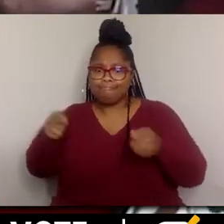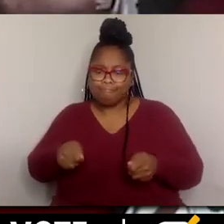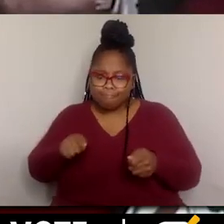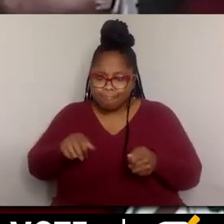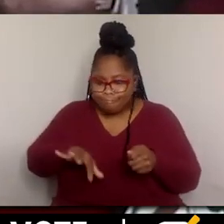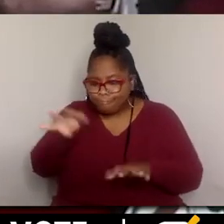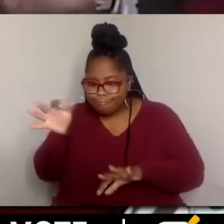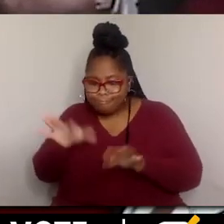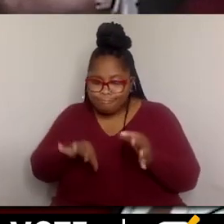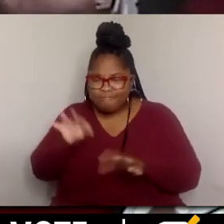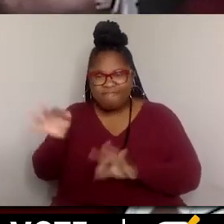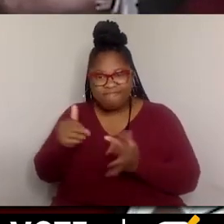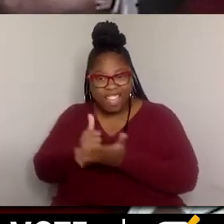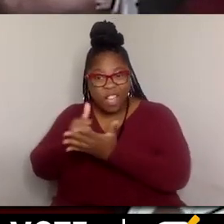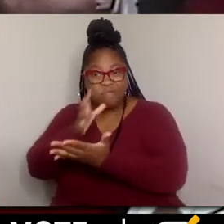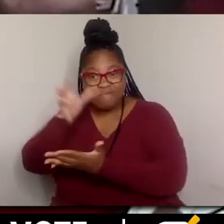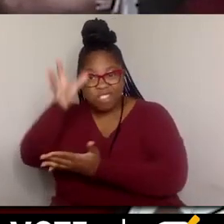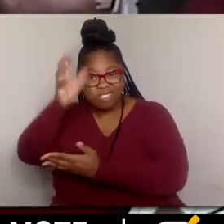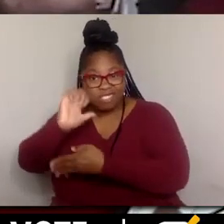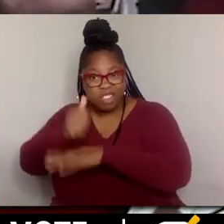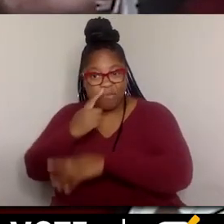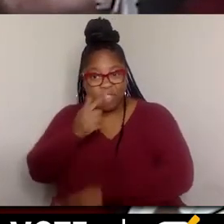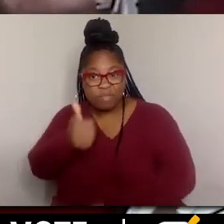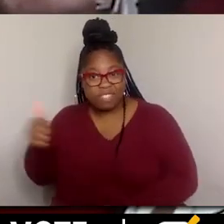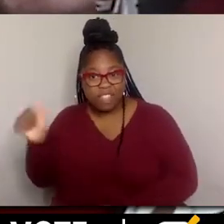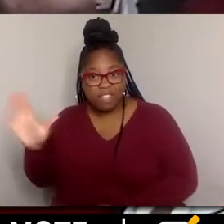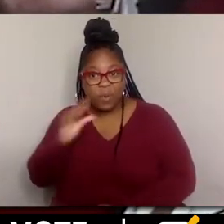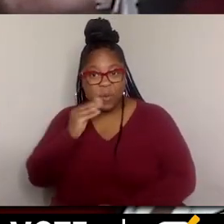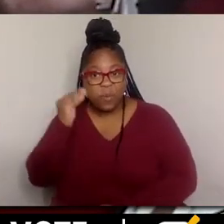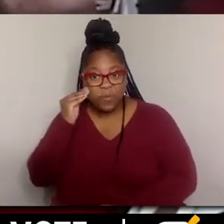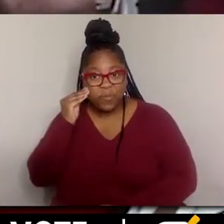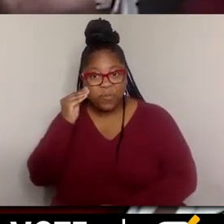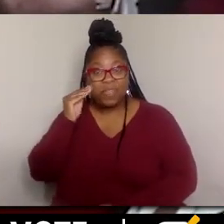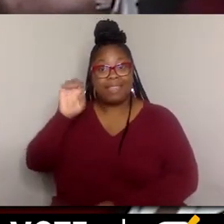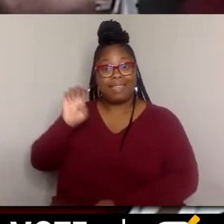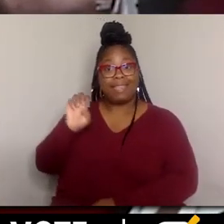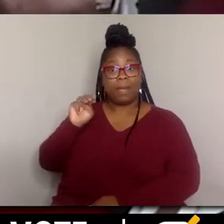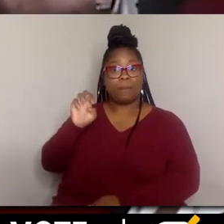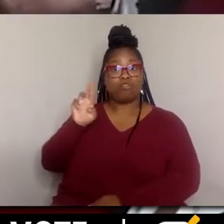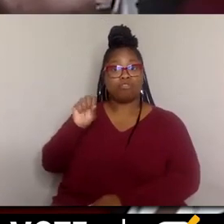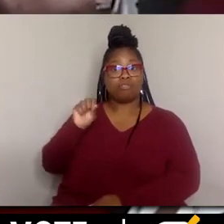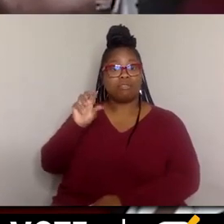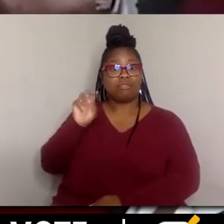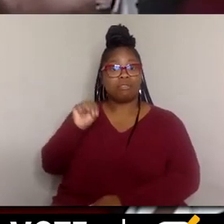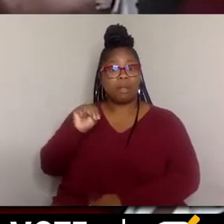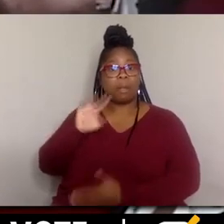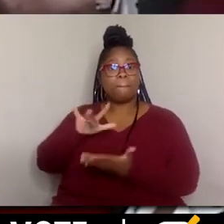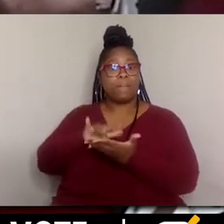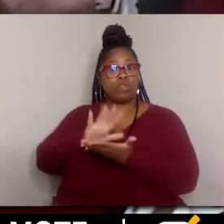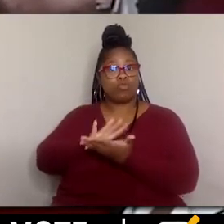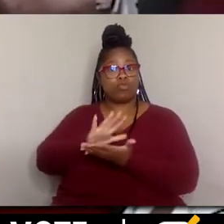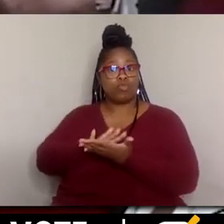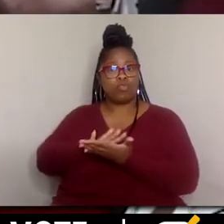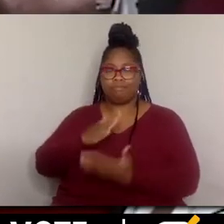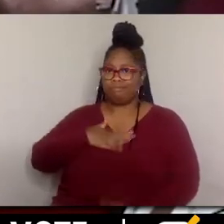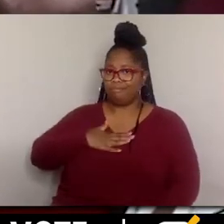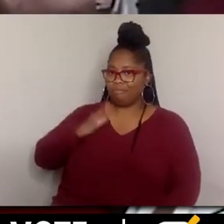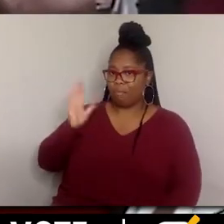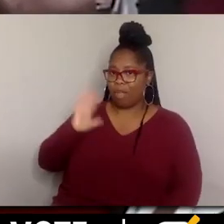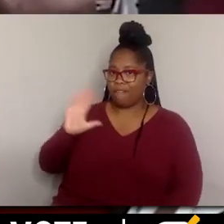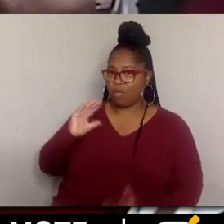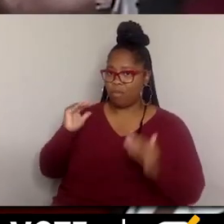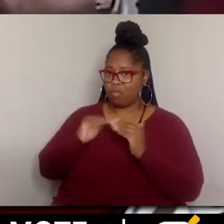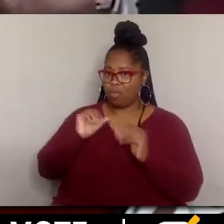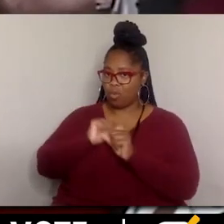imaginative play. At Emerson Middle School, my former colleague, Noriko Nakata, is committed